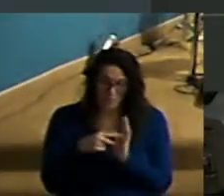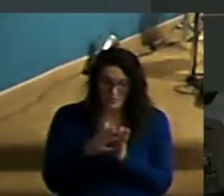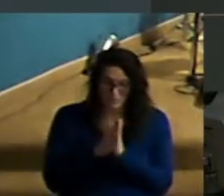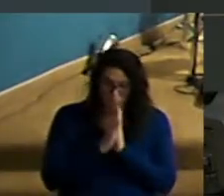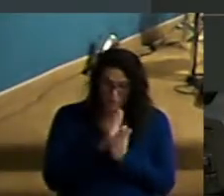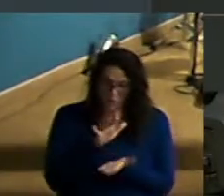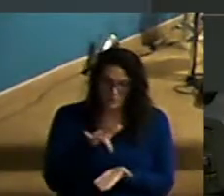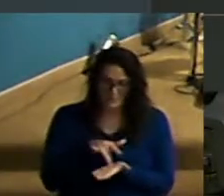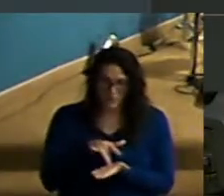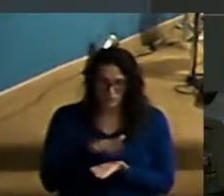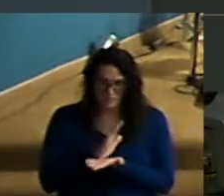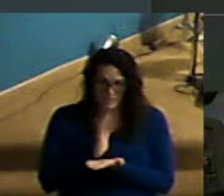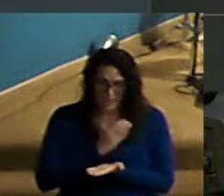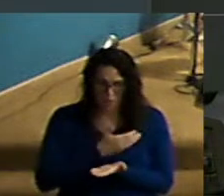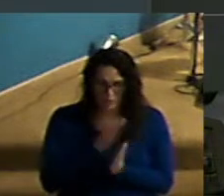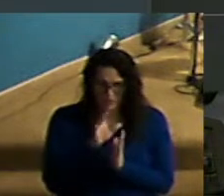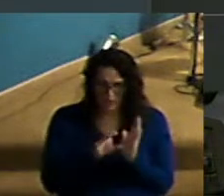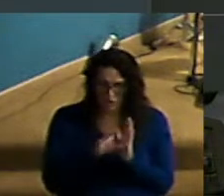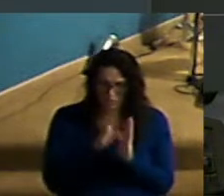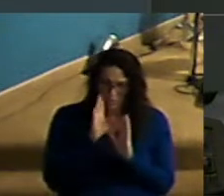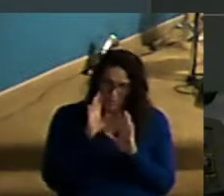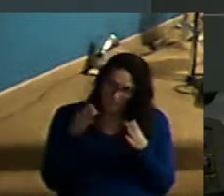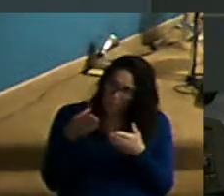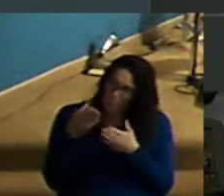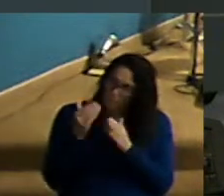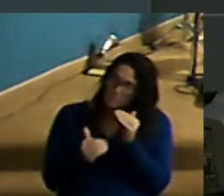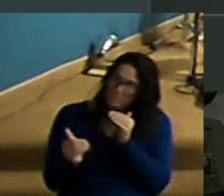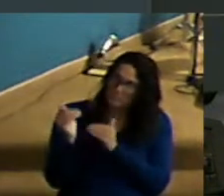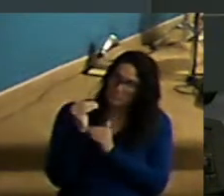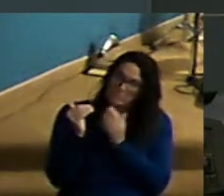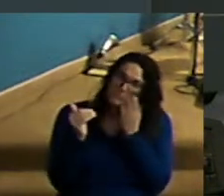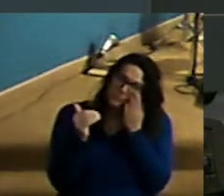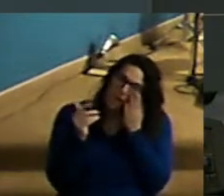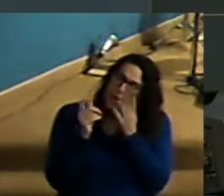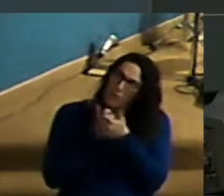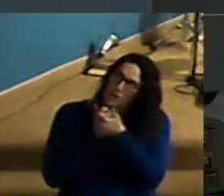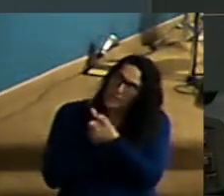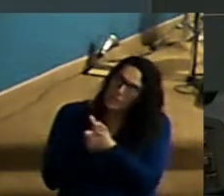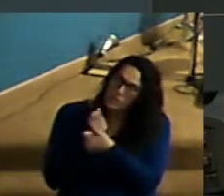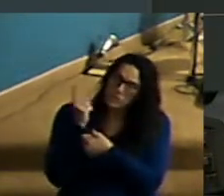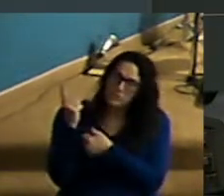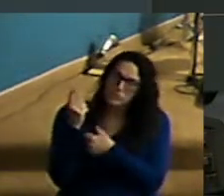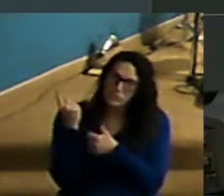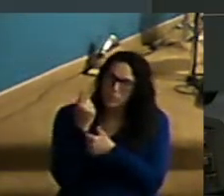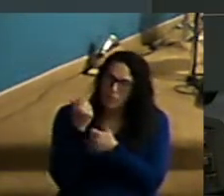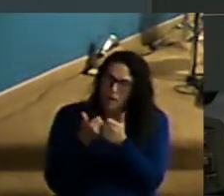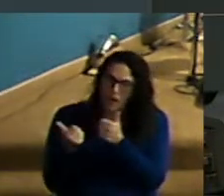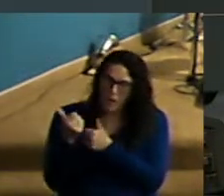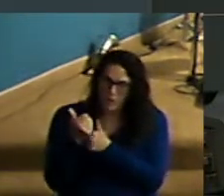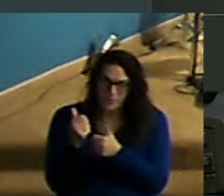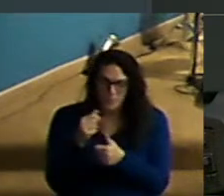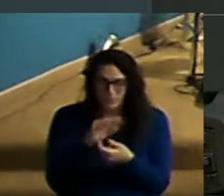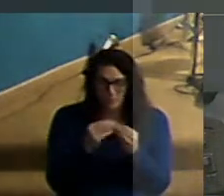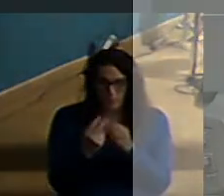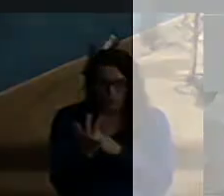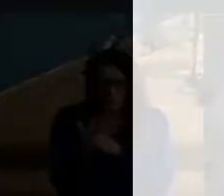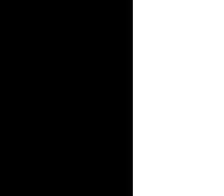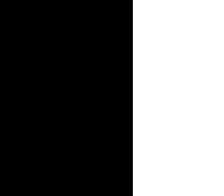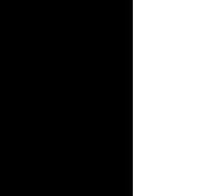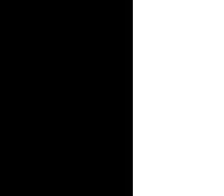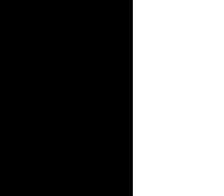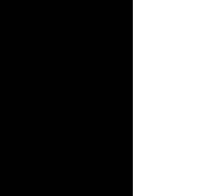Prayer aligns our allegiance to someone higher than the earthly rulers around. And then number three,